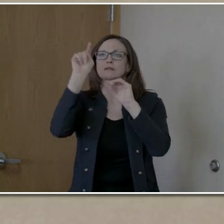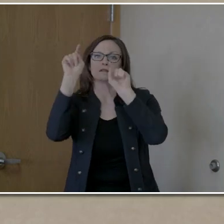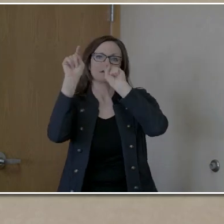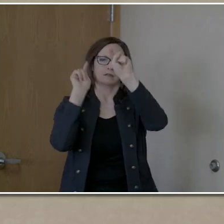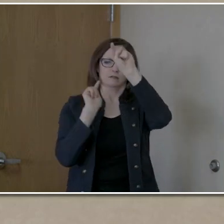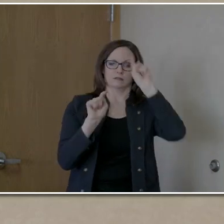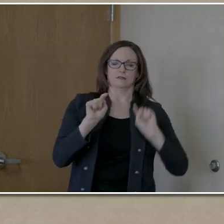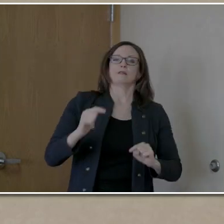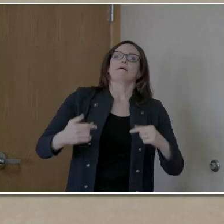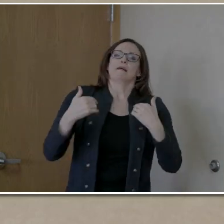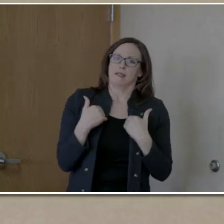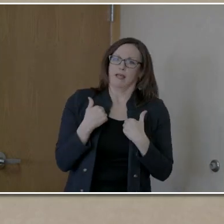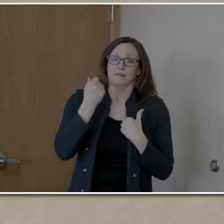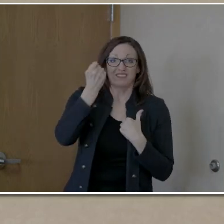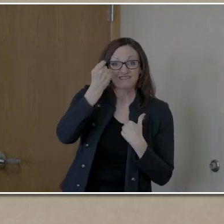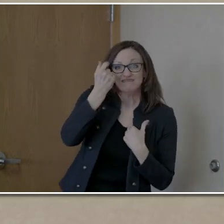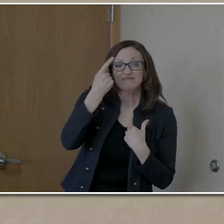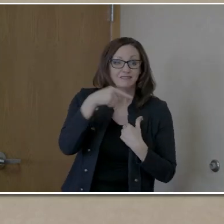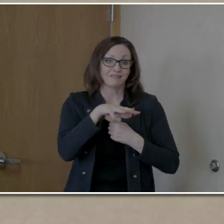we're needed.